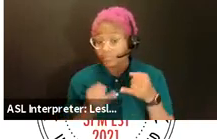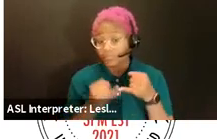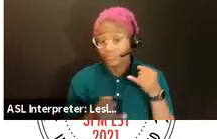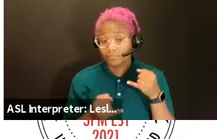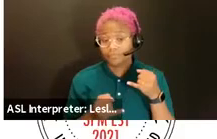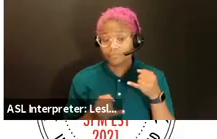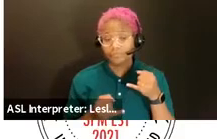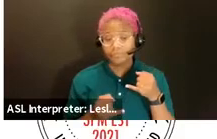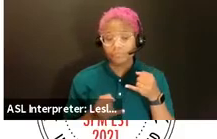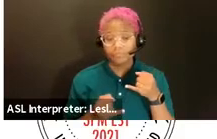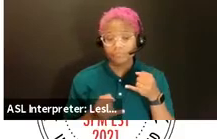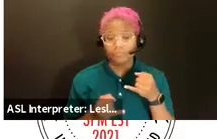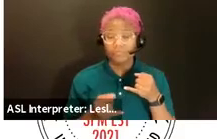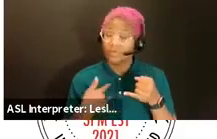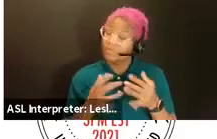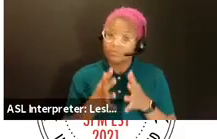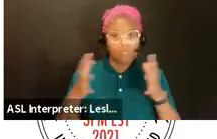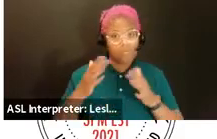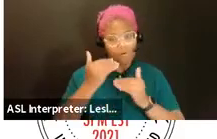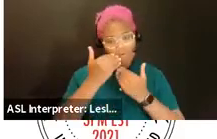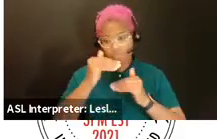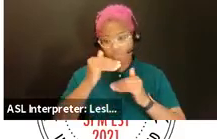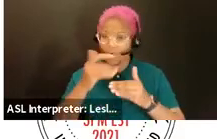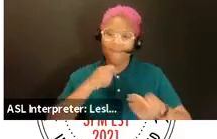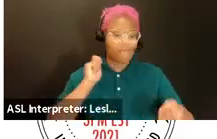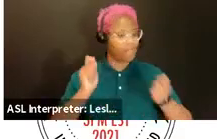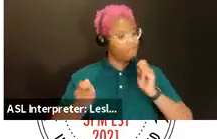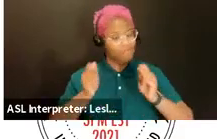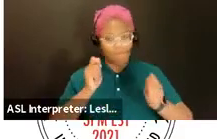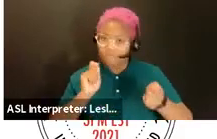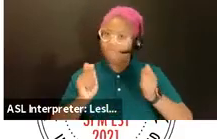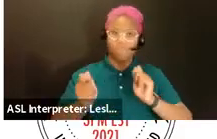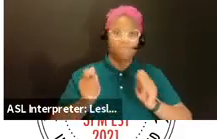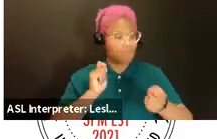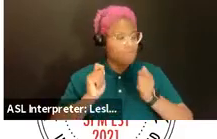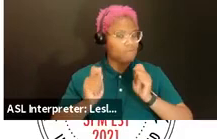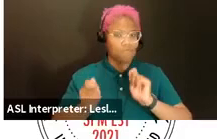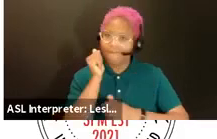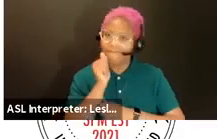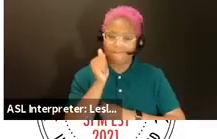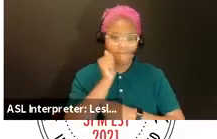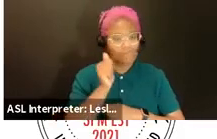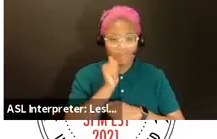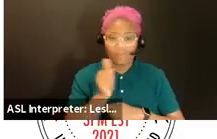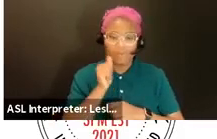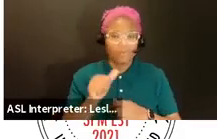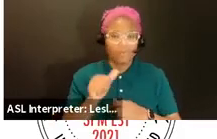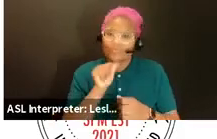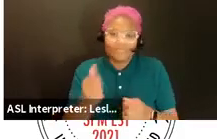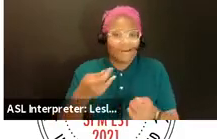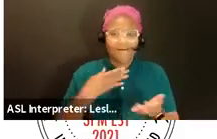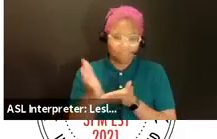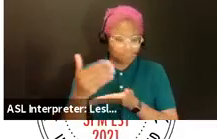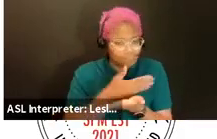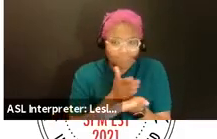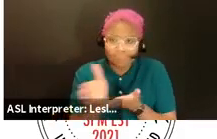because there are so many restrictions, the restrictions are changing so often, and there's so much, so little transparency about how the system